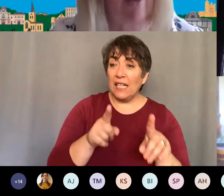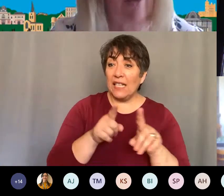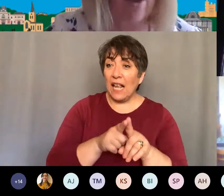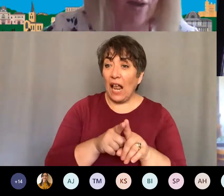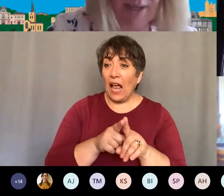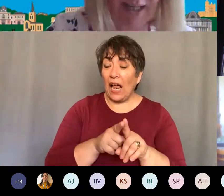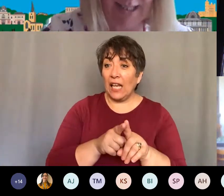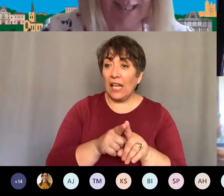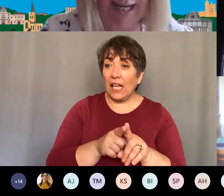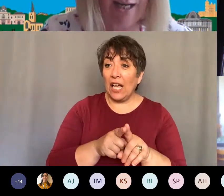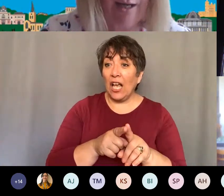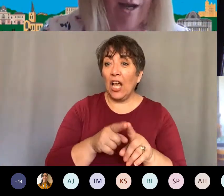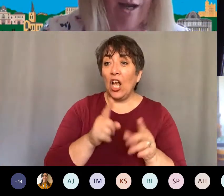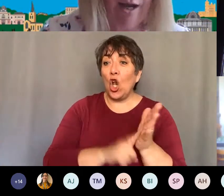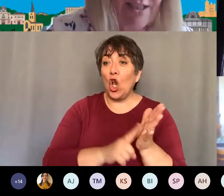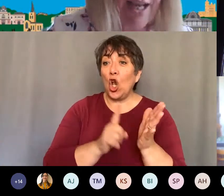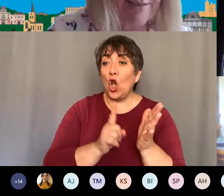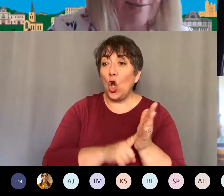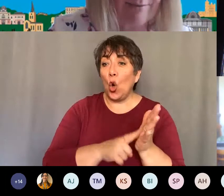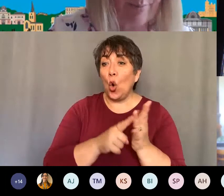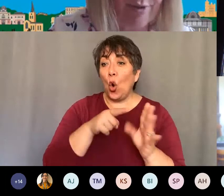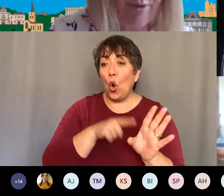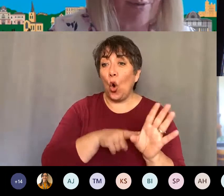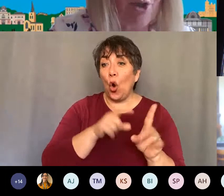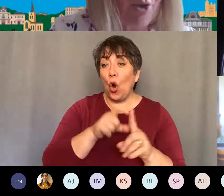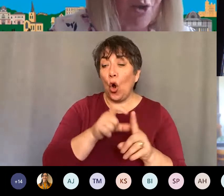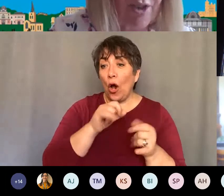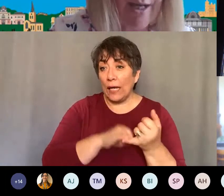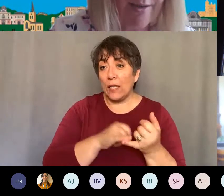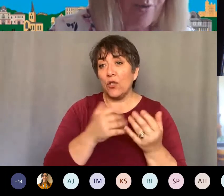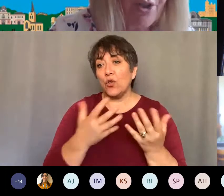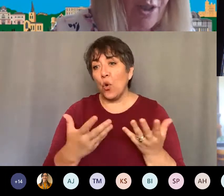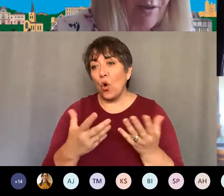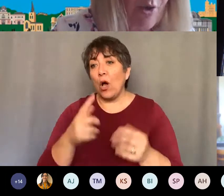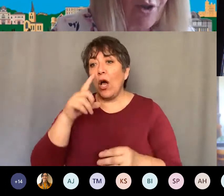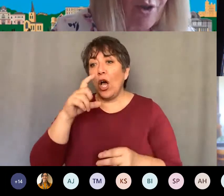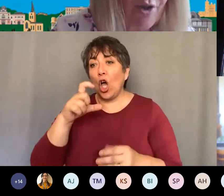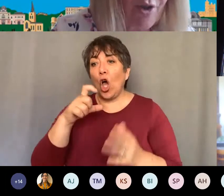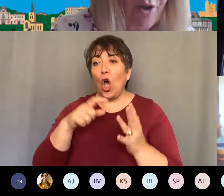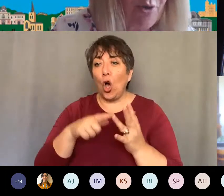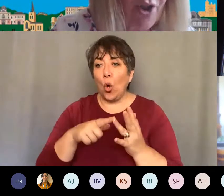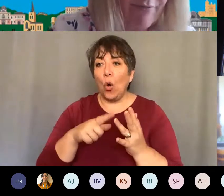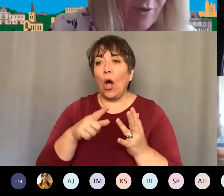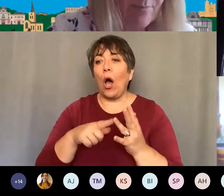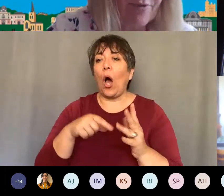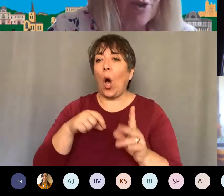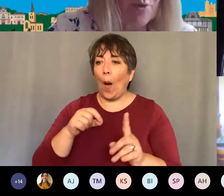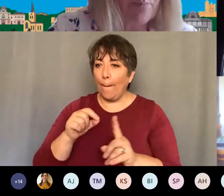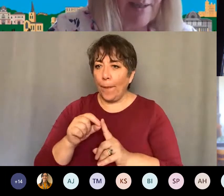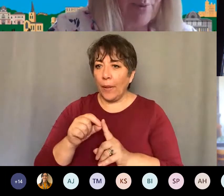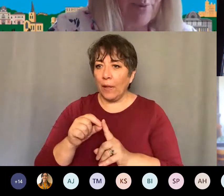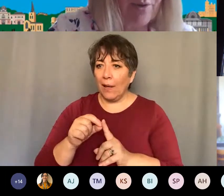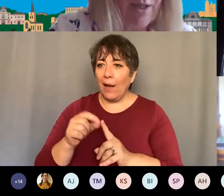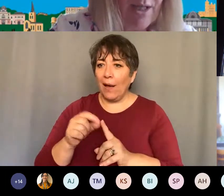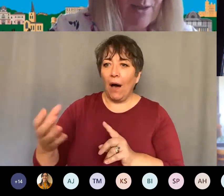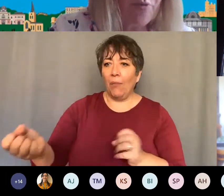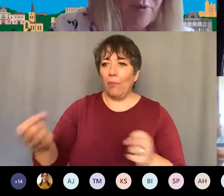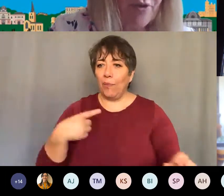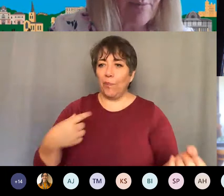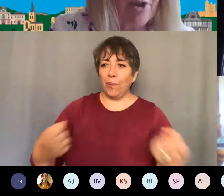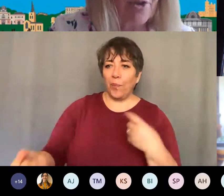myself from the Co-op yesterday, offering to handle prescription orders, which can cause confusion for some